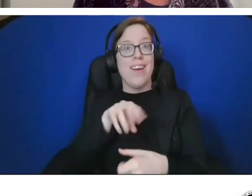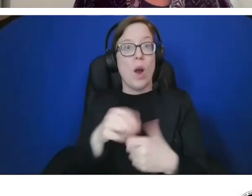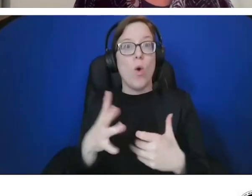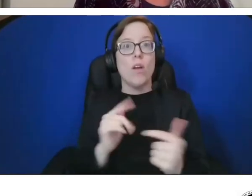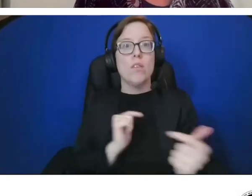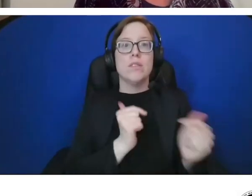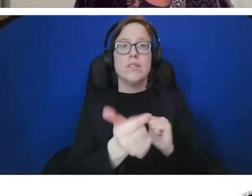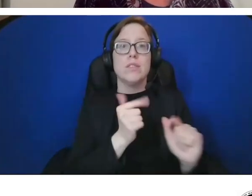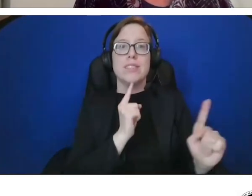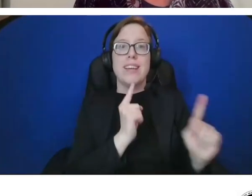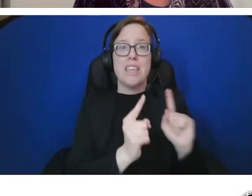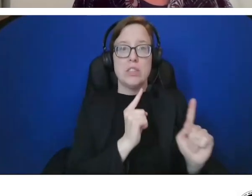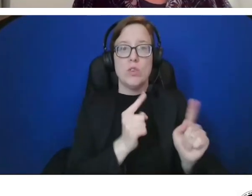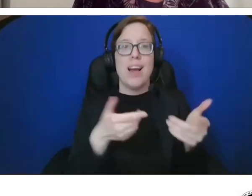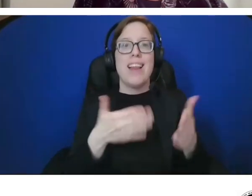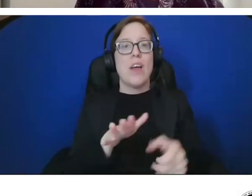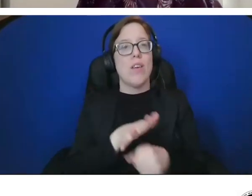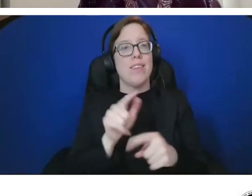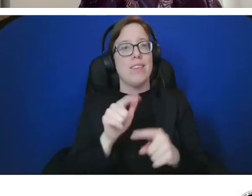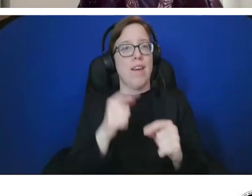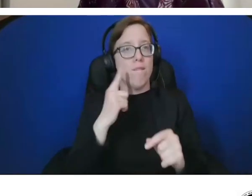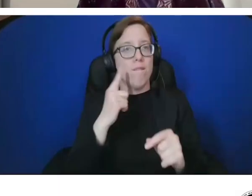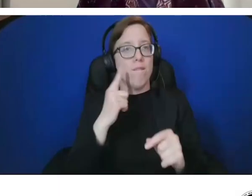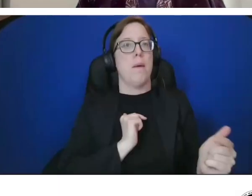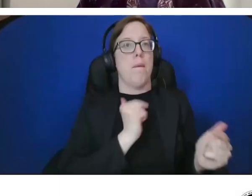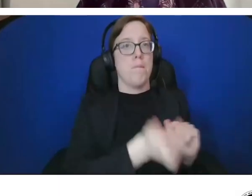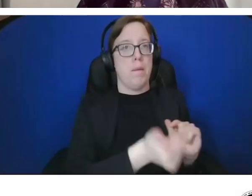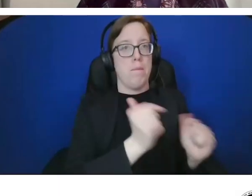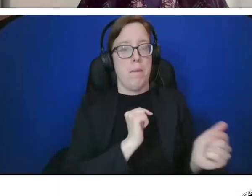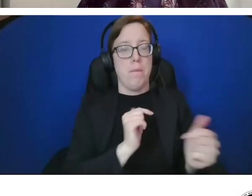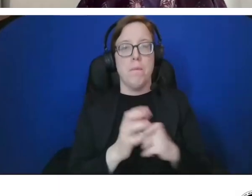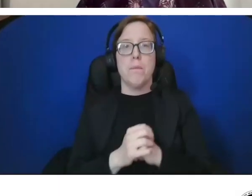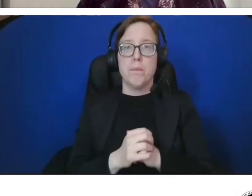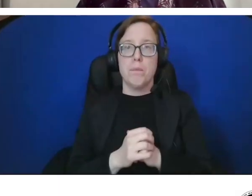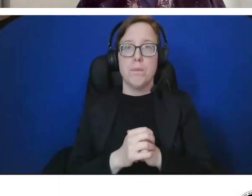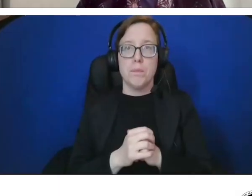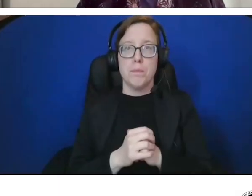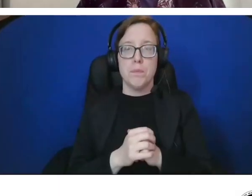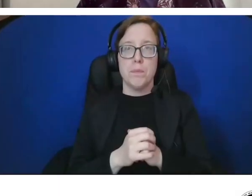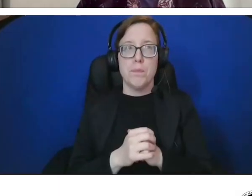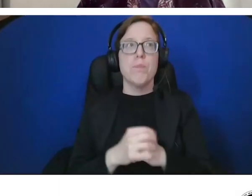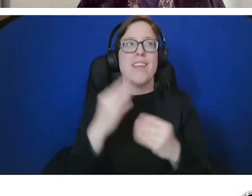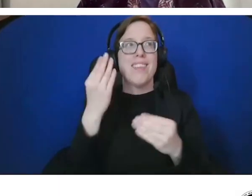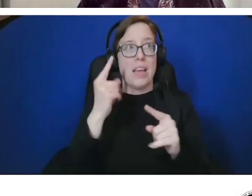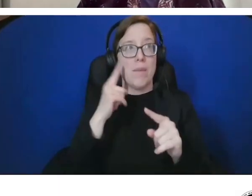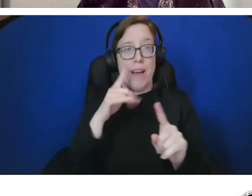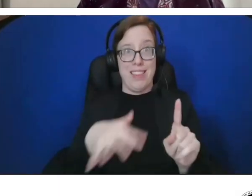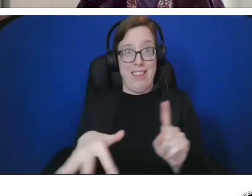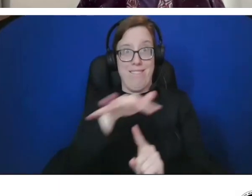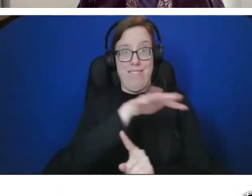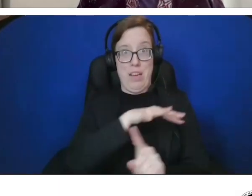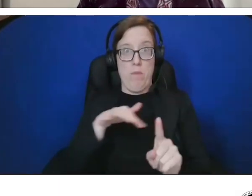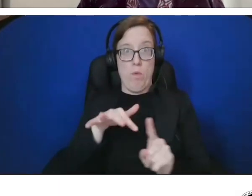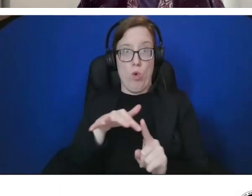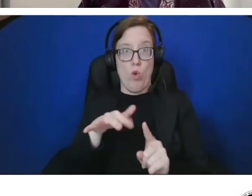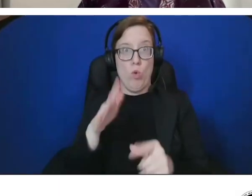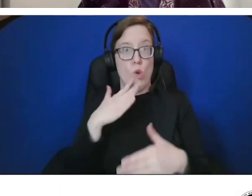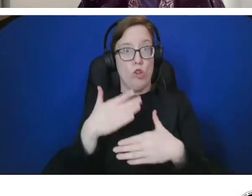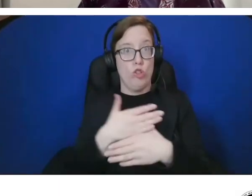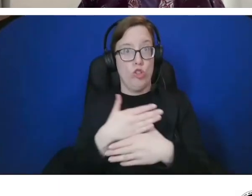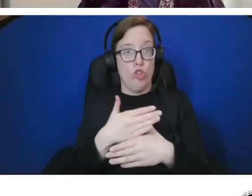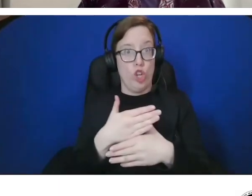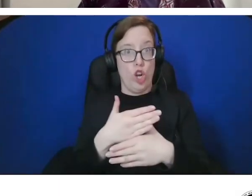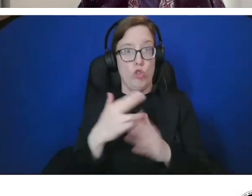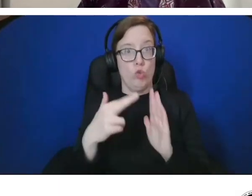in conversation. So allow enough time. Thinking about the environment then in which you're going to